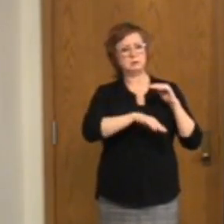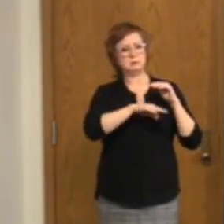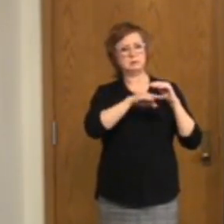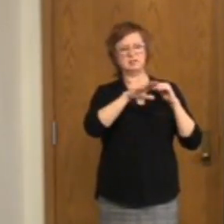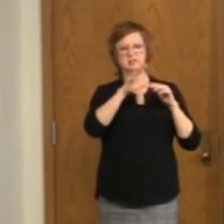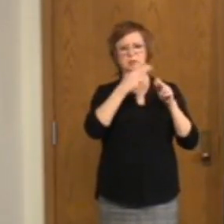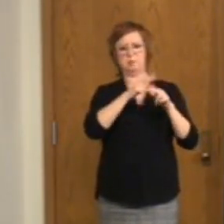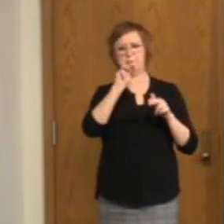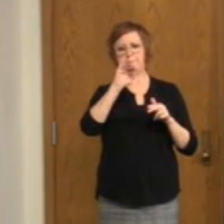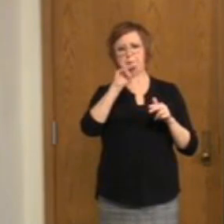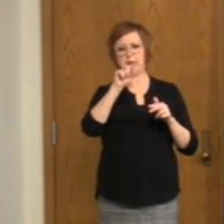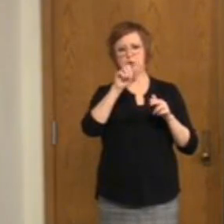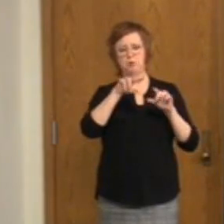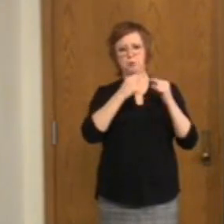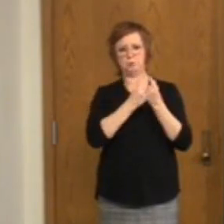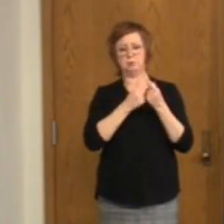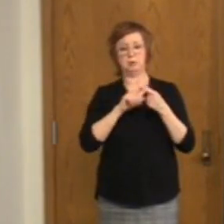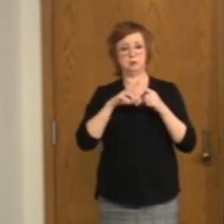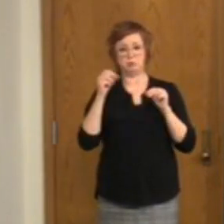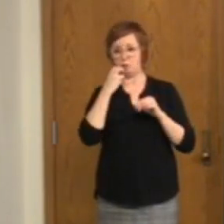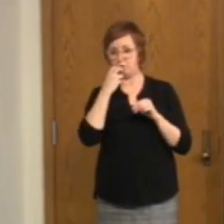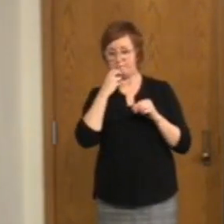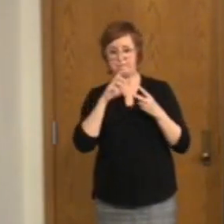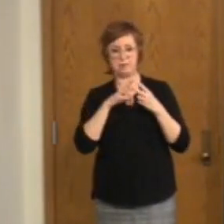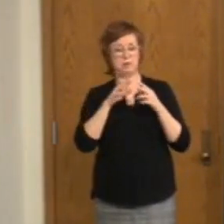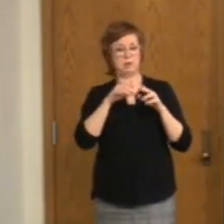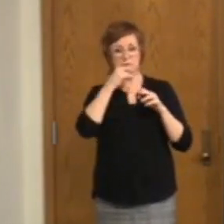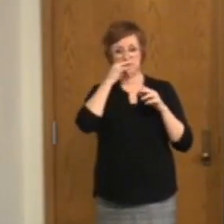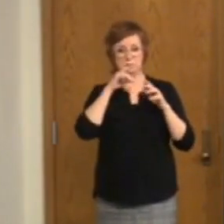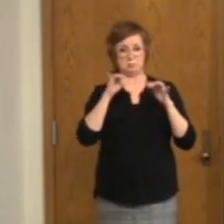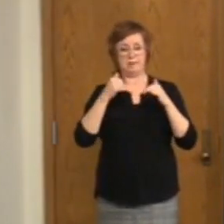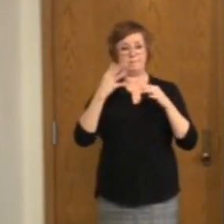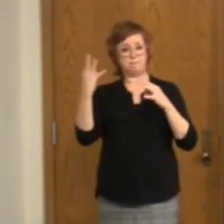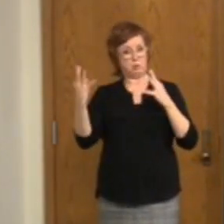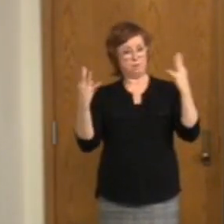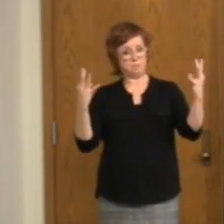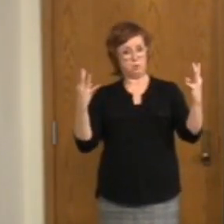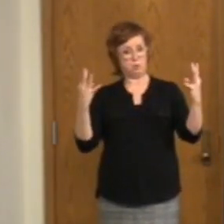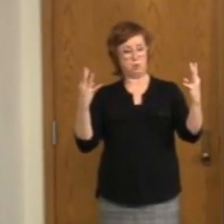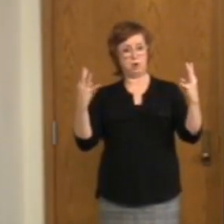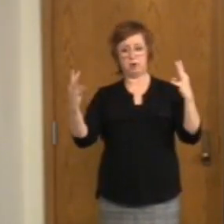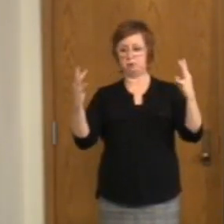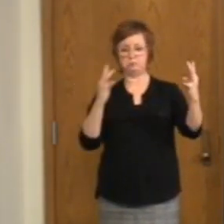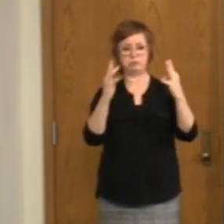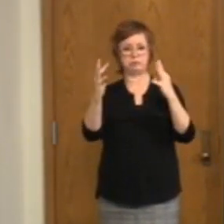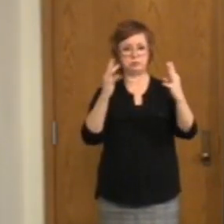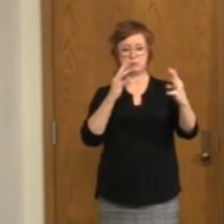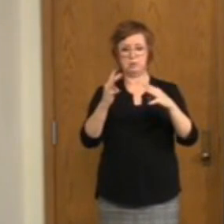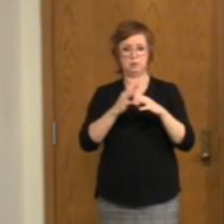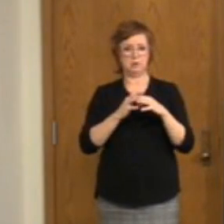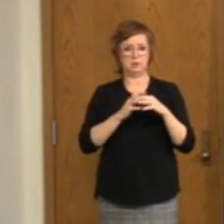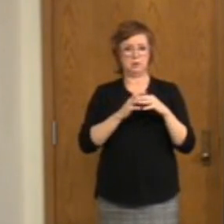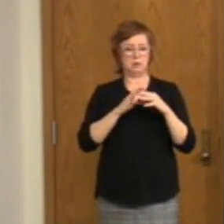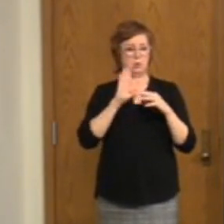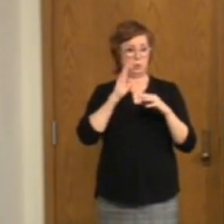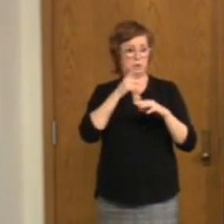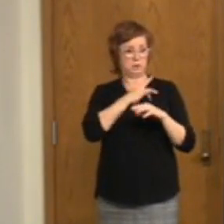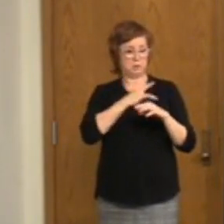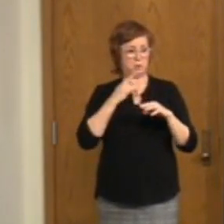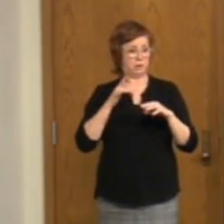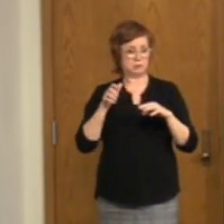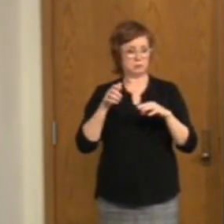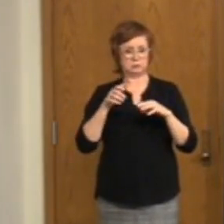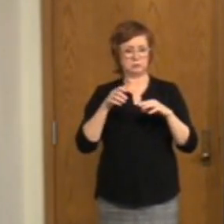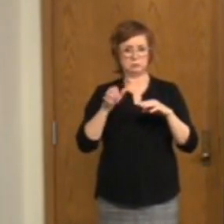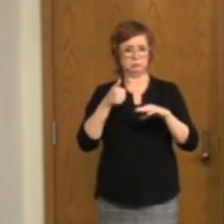social distancing in sight. Will the province be taking any disciplinary action against those involved? I wasn't aware